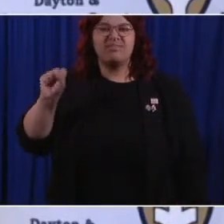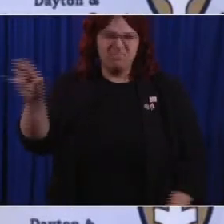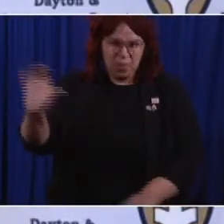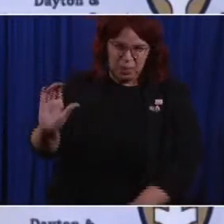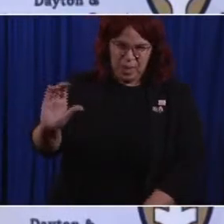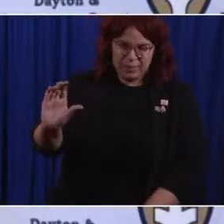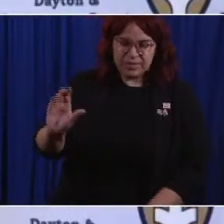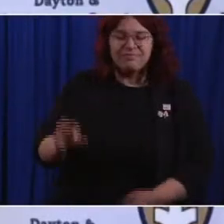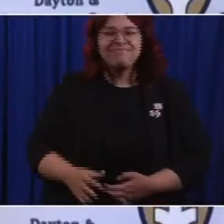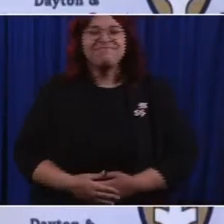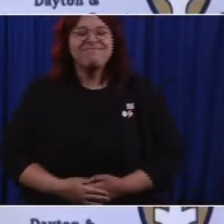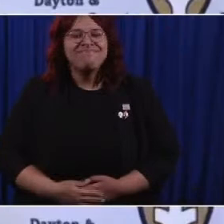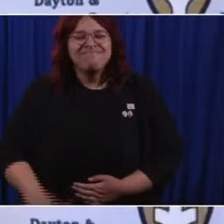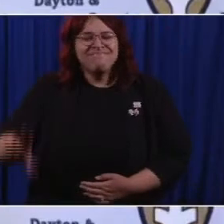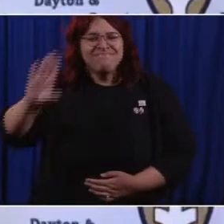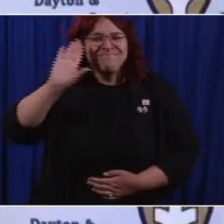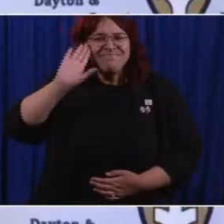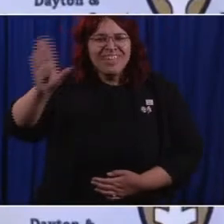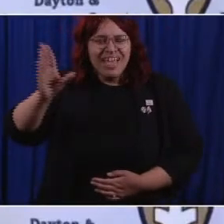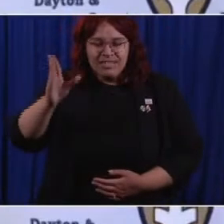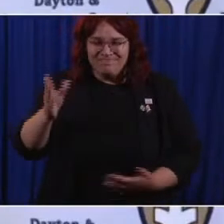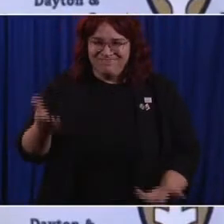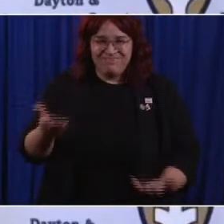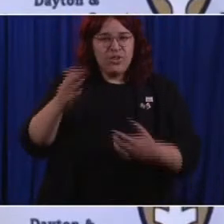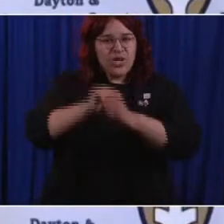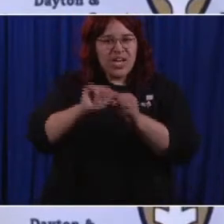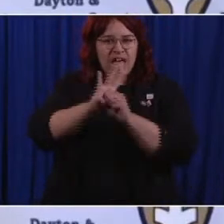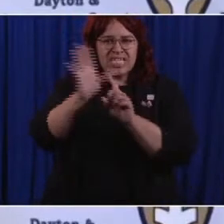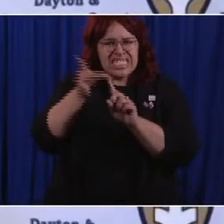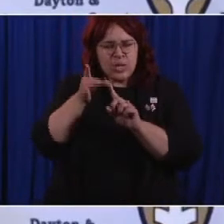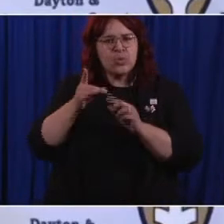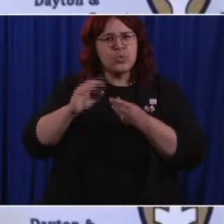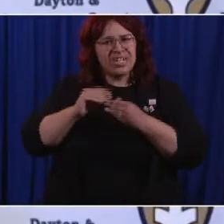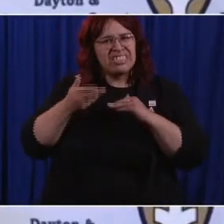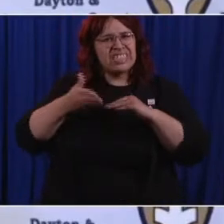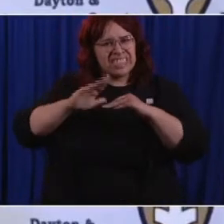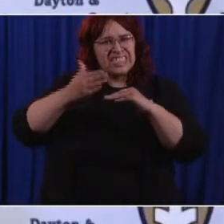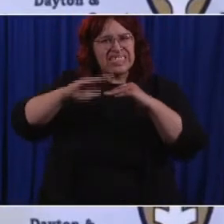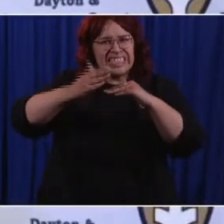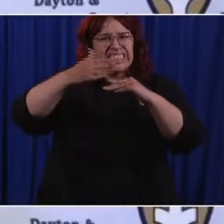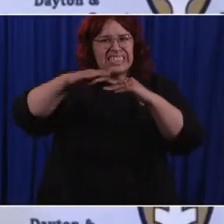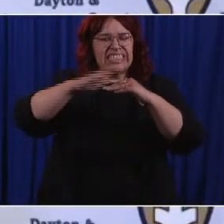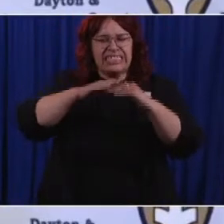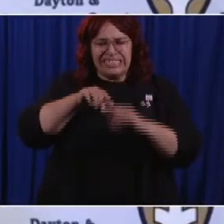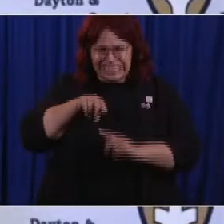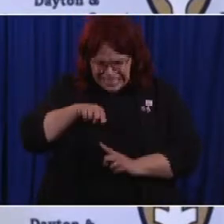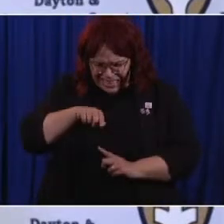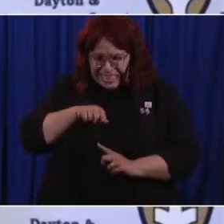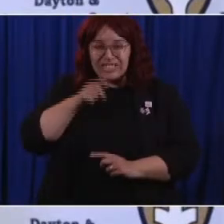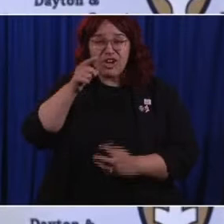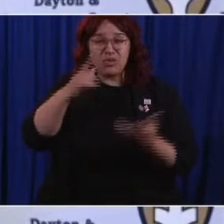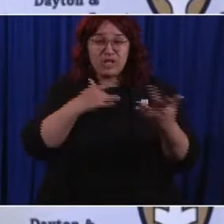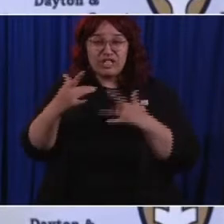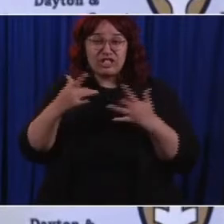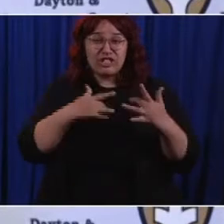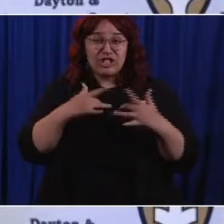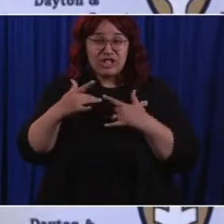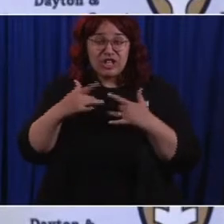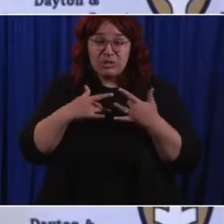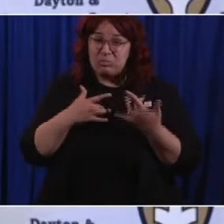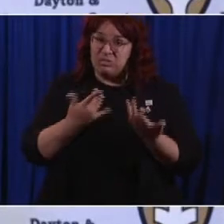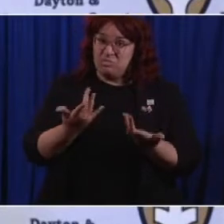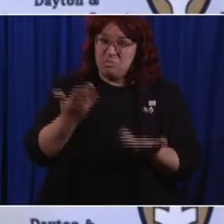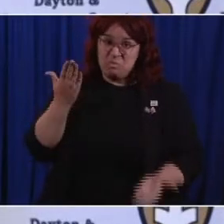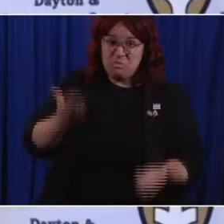to our rising case numbers, how concerned are you that this could impact what you recommend people do when it comes to graduation parties